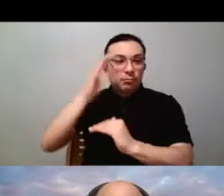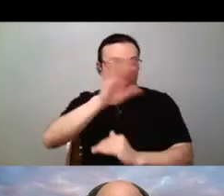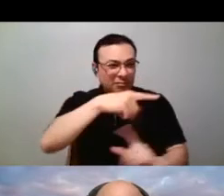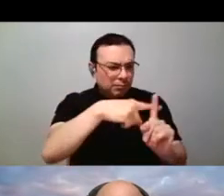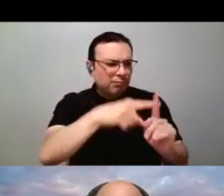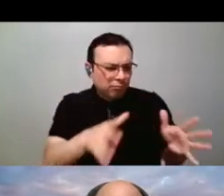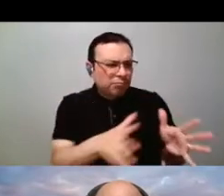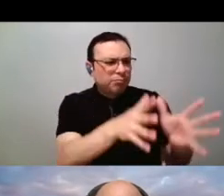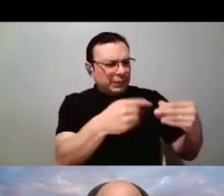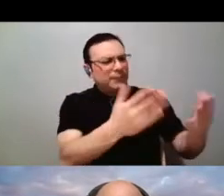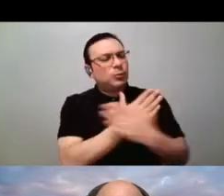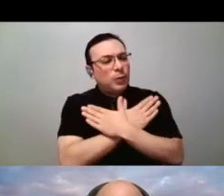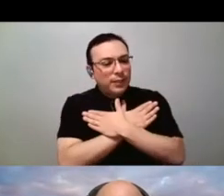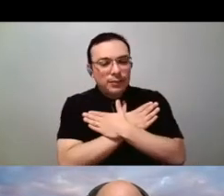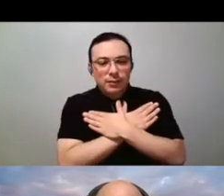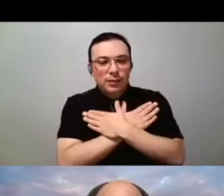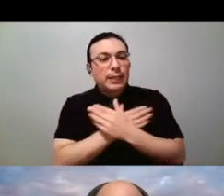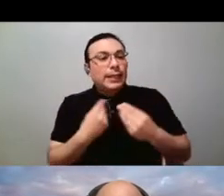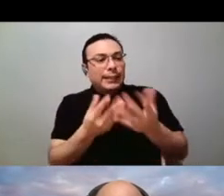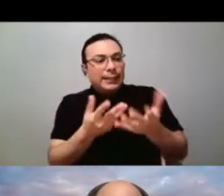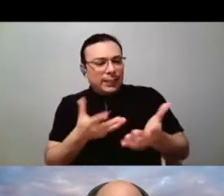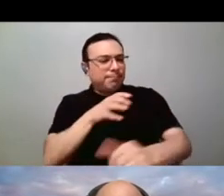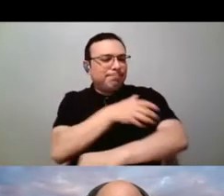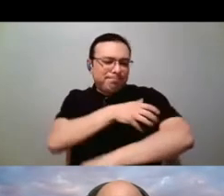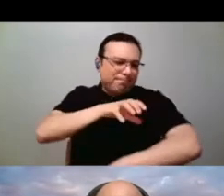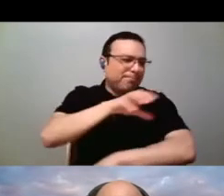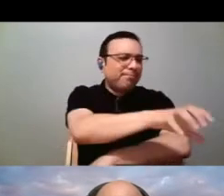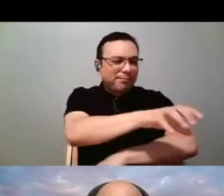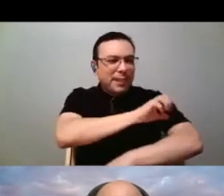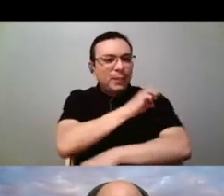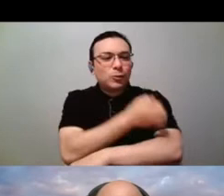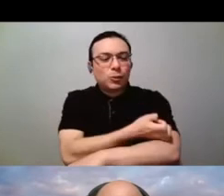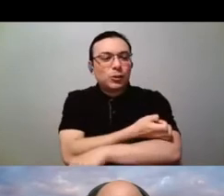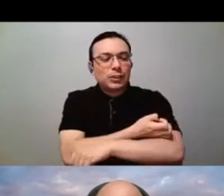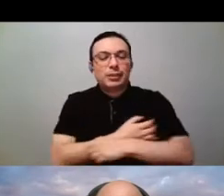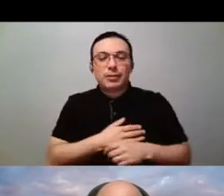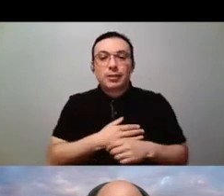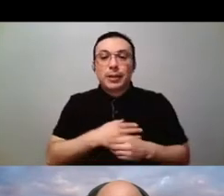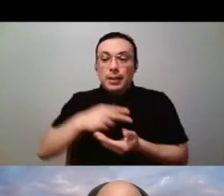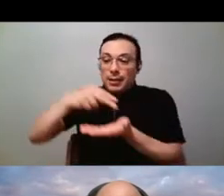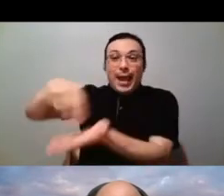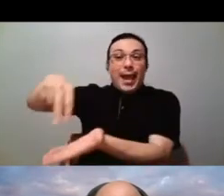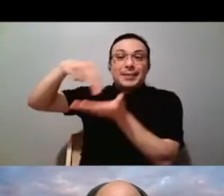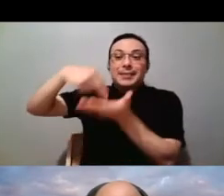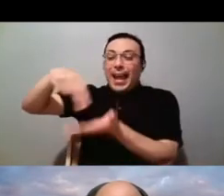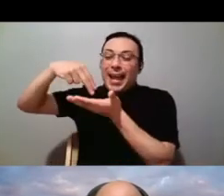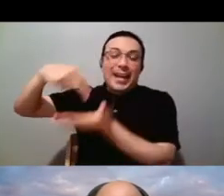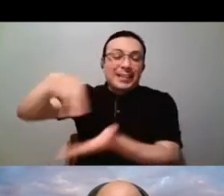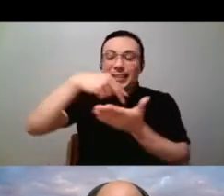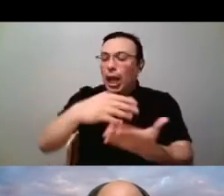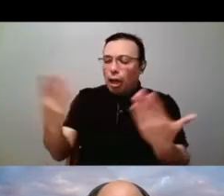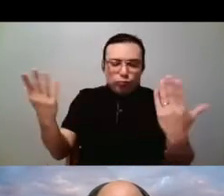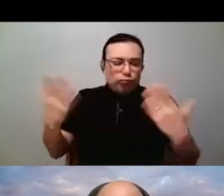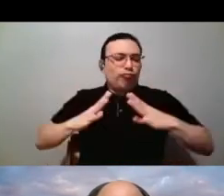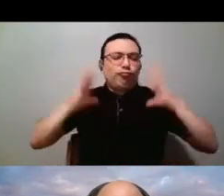replenishment and release. A doula dances with uncertainty, admits to not knowing.